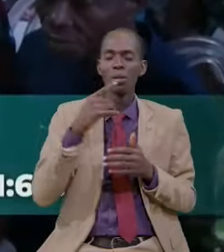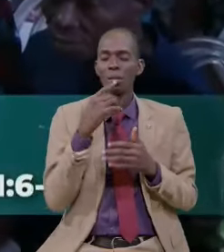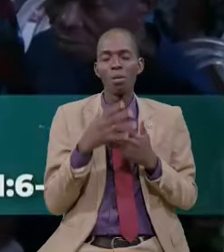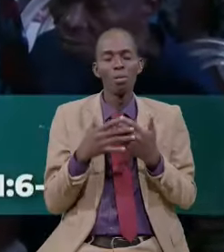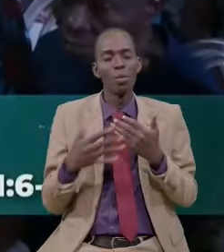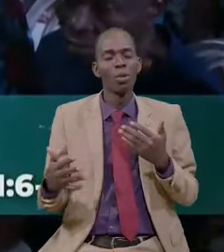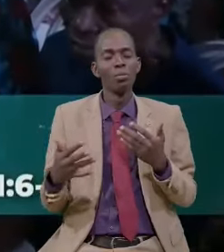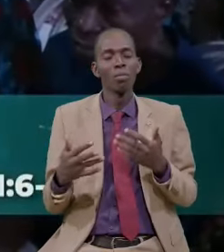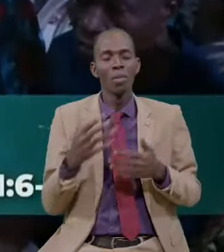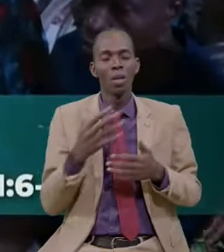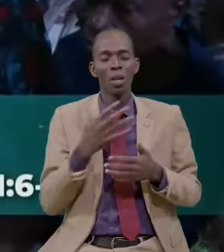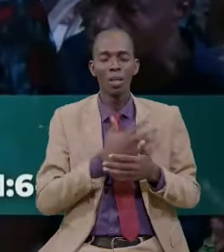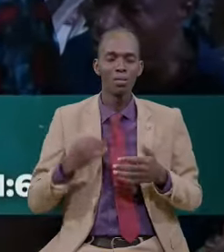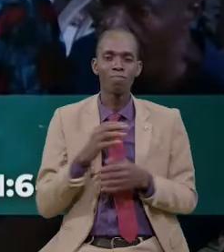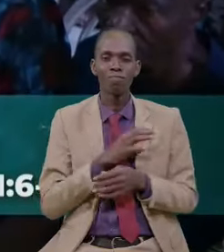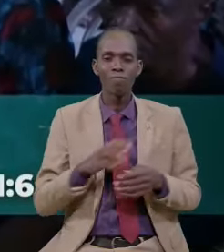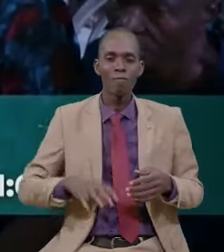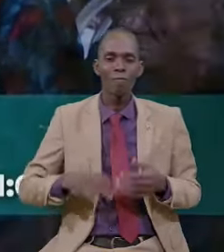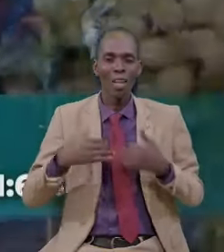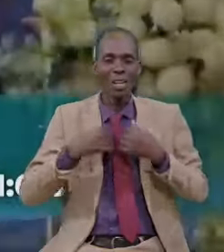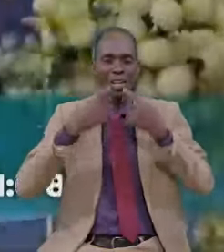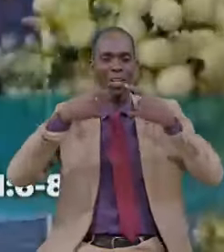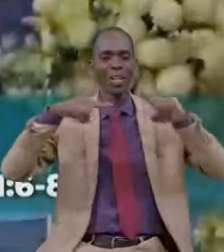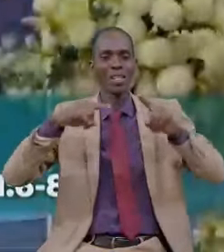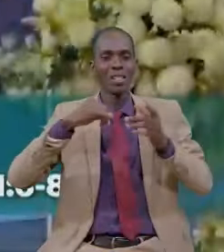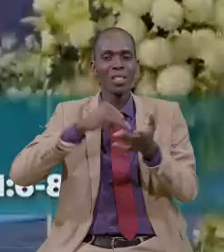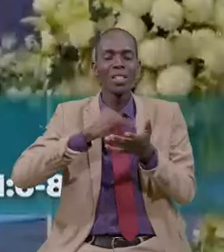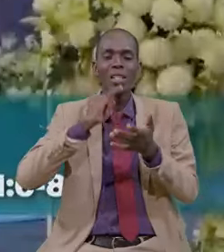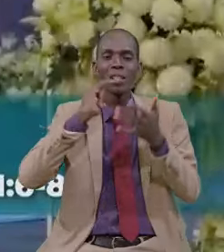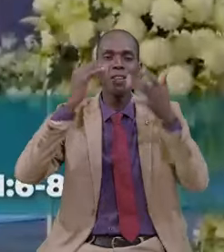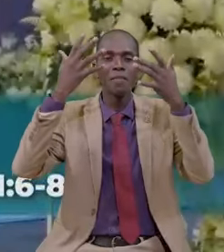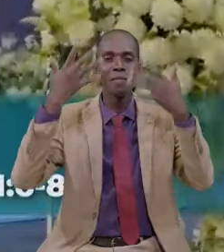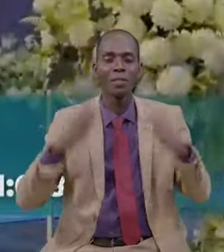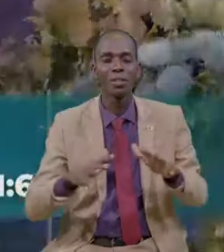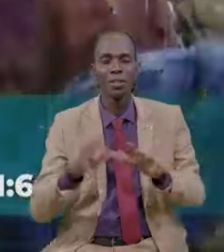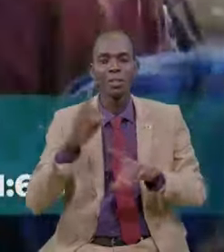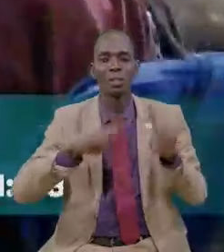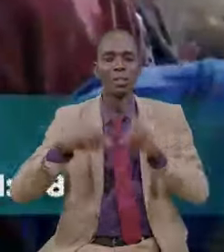it is finished. Somebody shout amen. Amen.